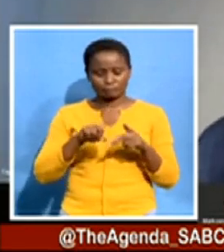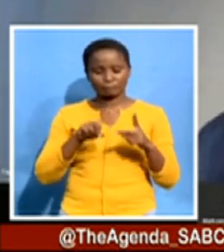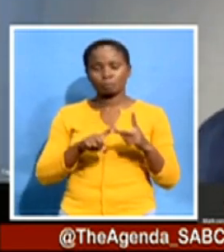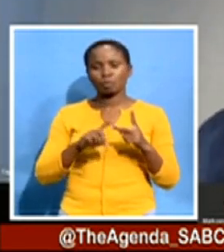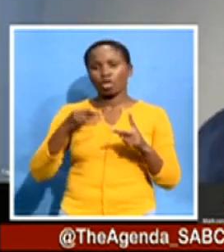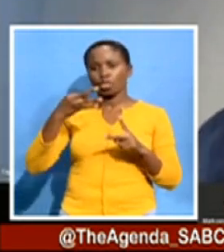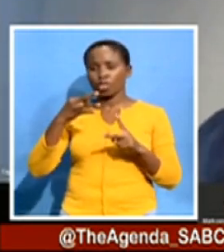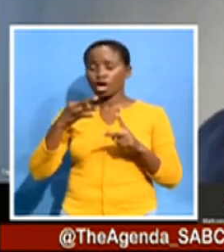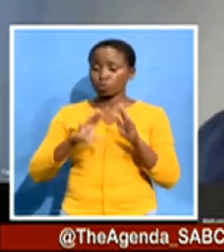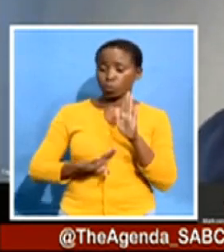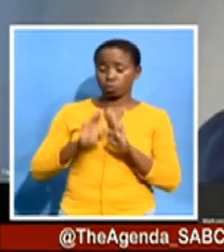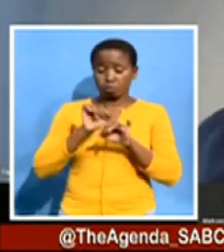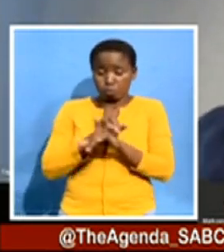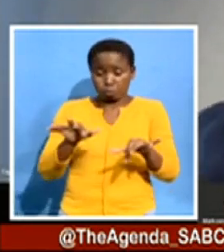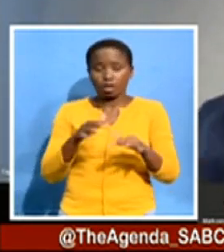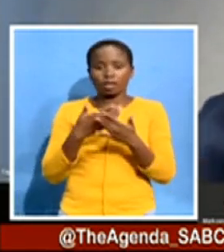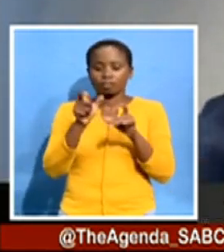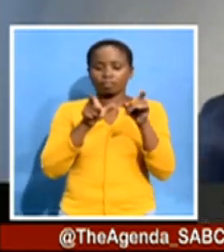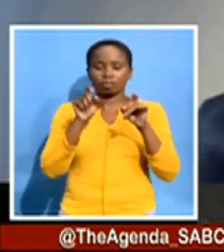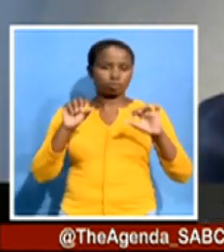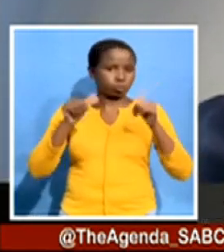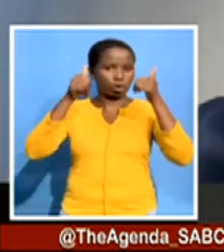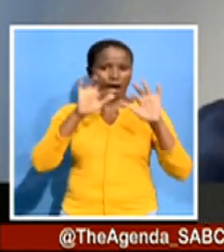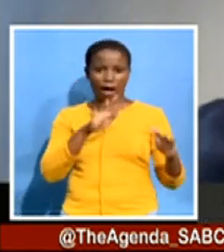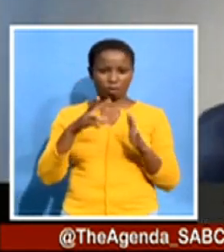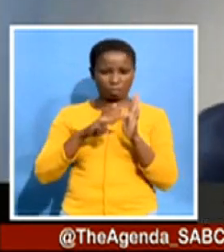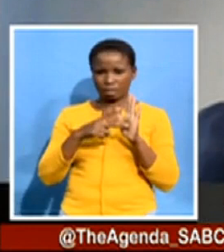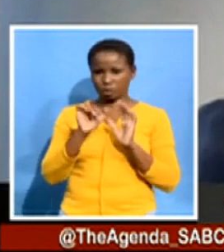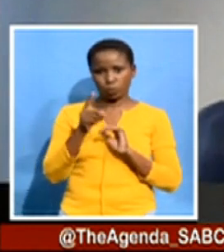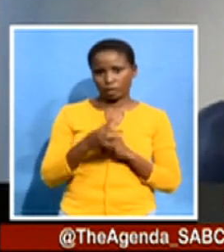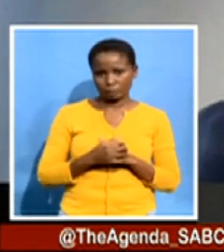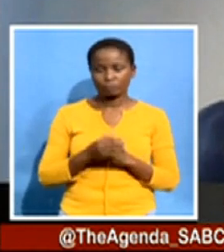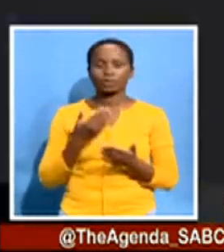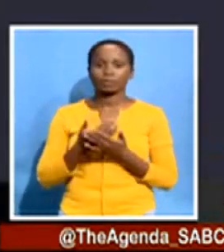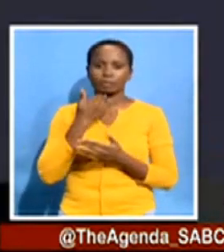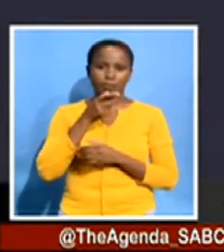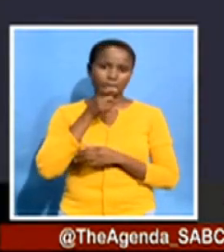if Premier could also just come in to add any comments on that. Thank you.